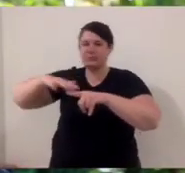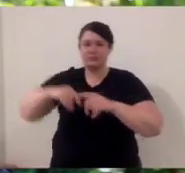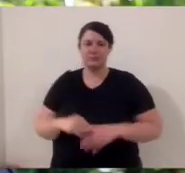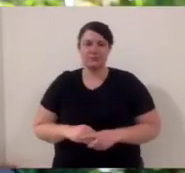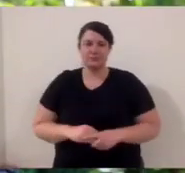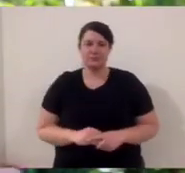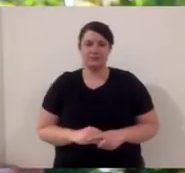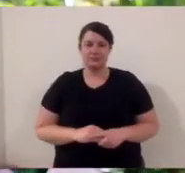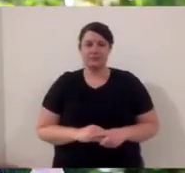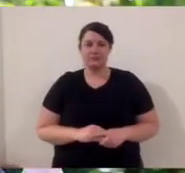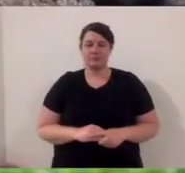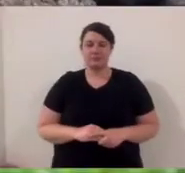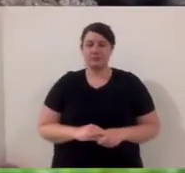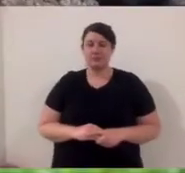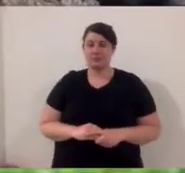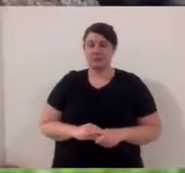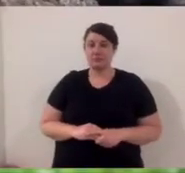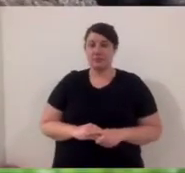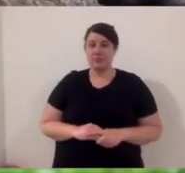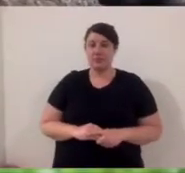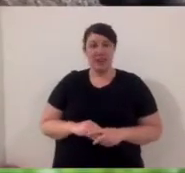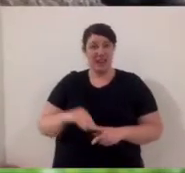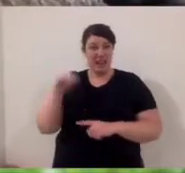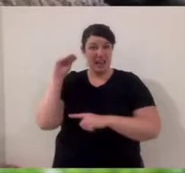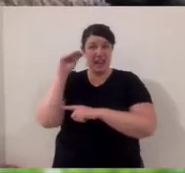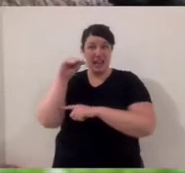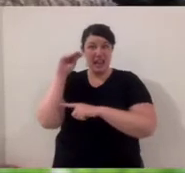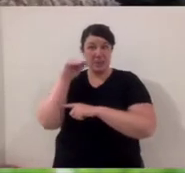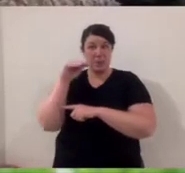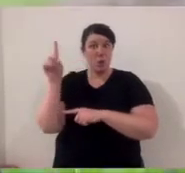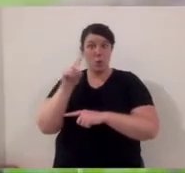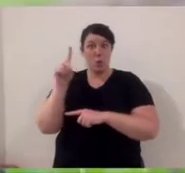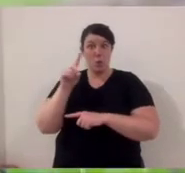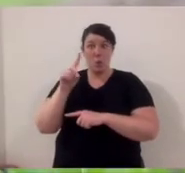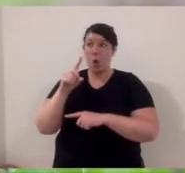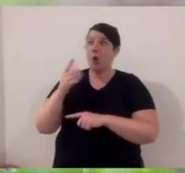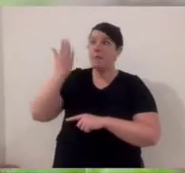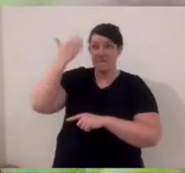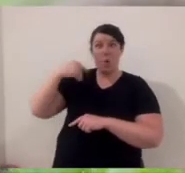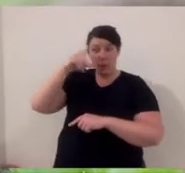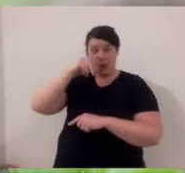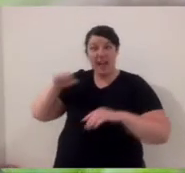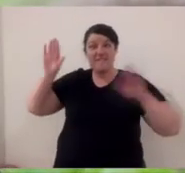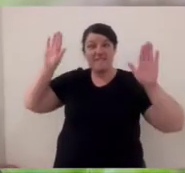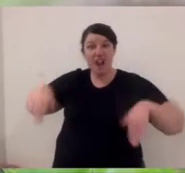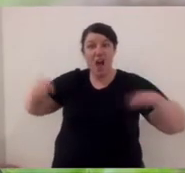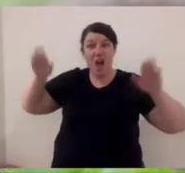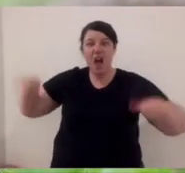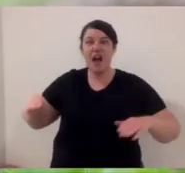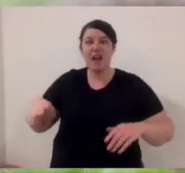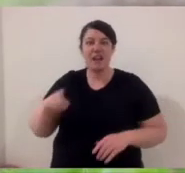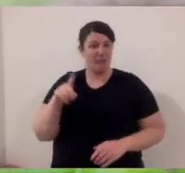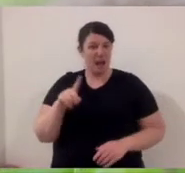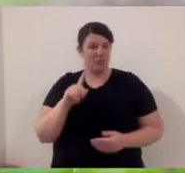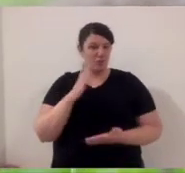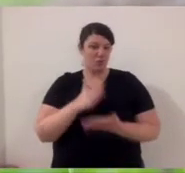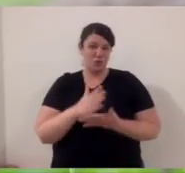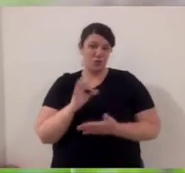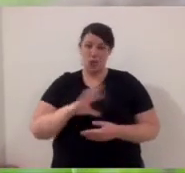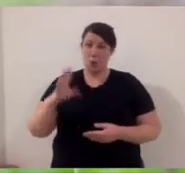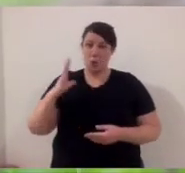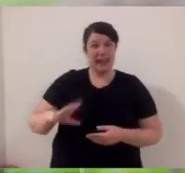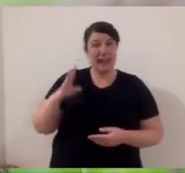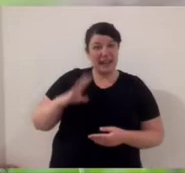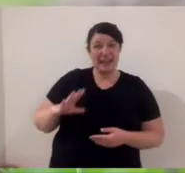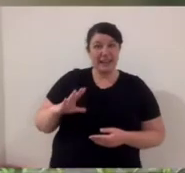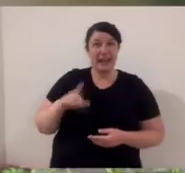emu's external features. At one point, an emu's ancestors used to be able to fly, but the emus have lost the need to fly. But